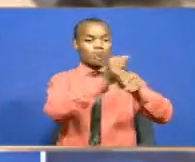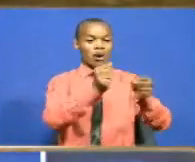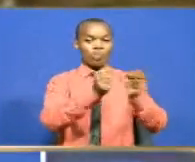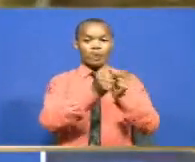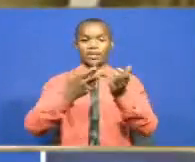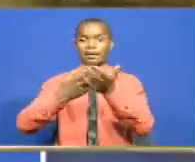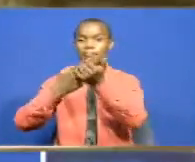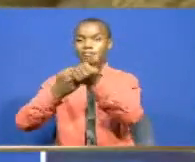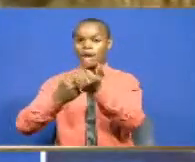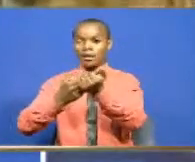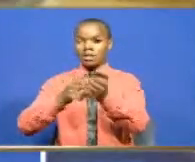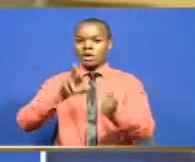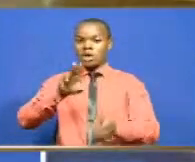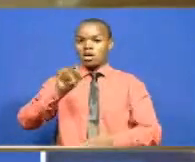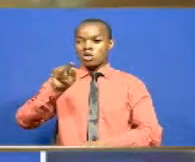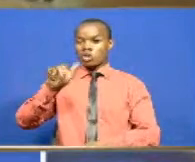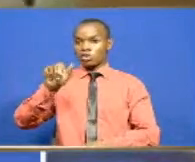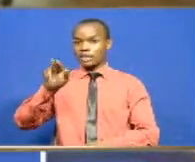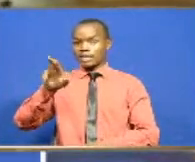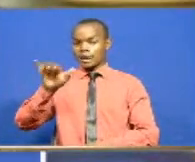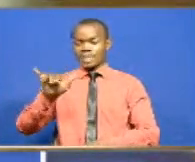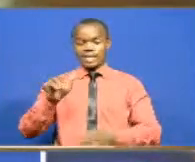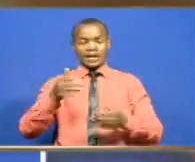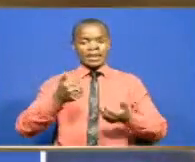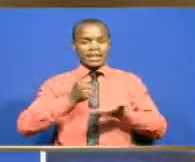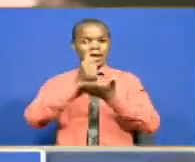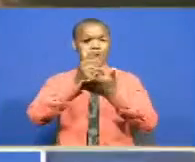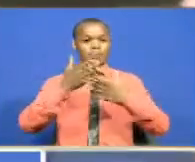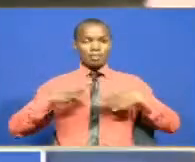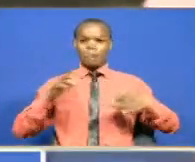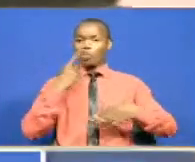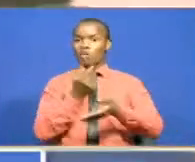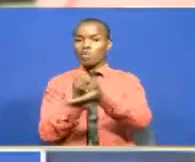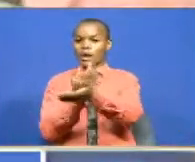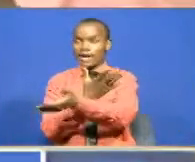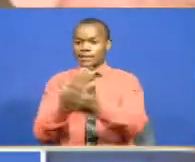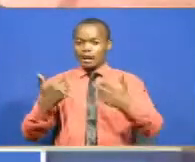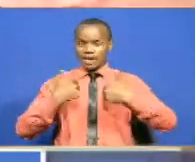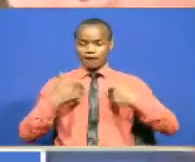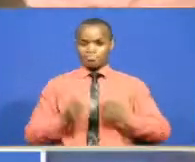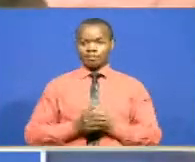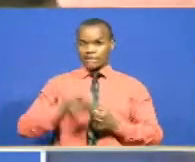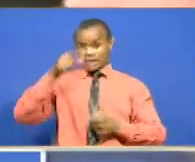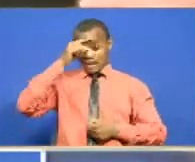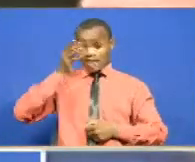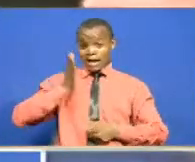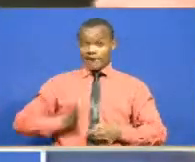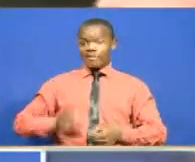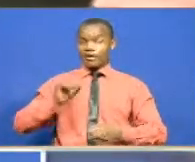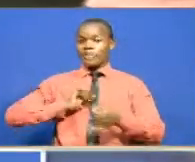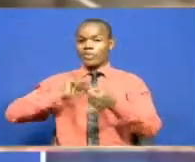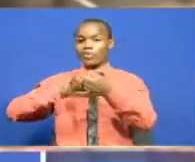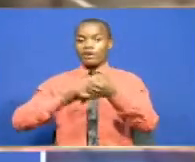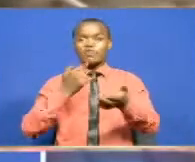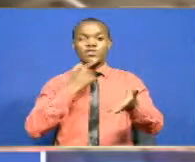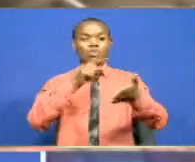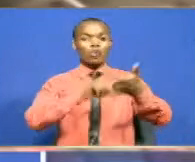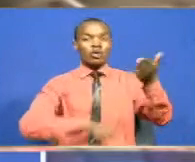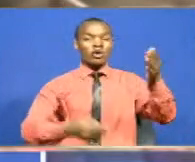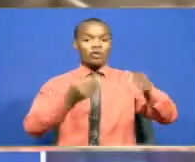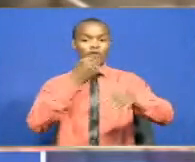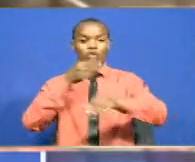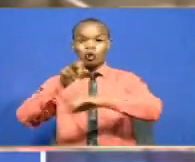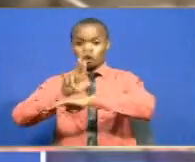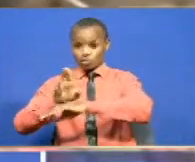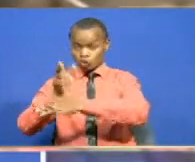Rotary Club, to help cancer patients during this pandemic. The governor's spouse pointed out that some food being consumed can become